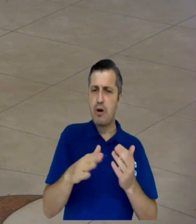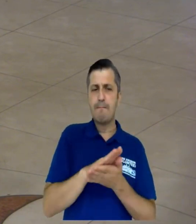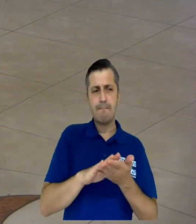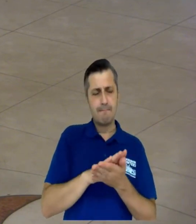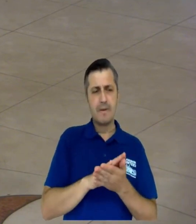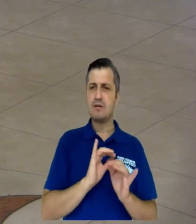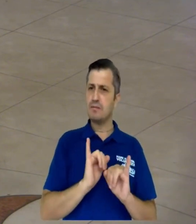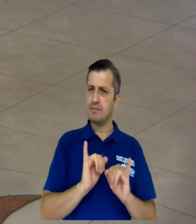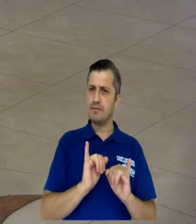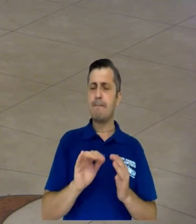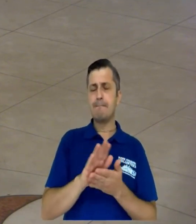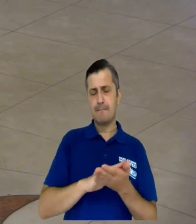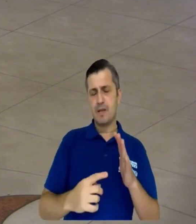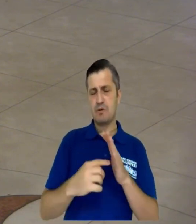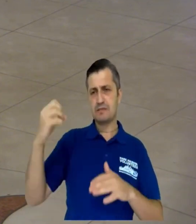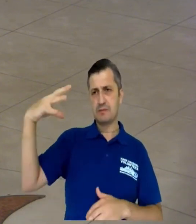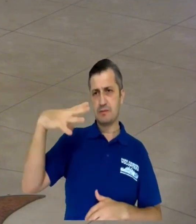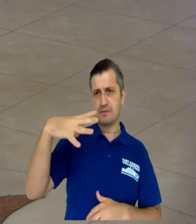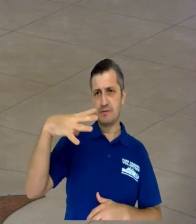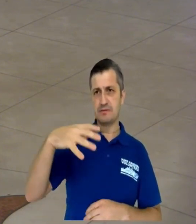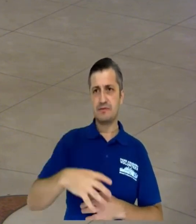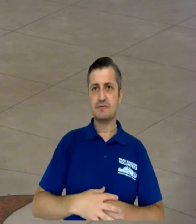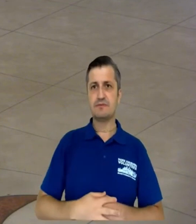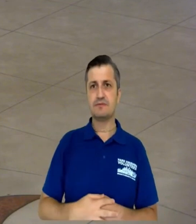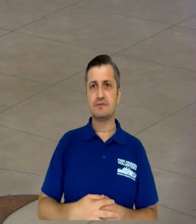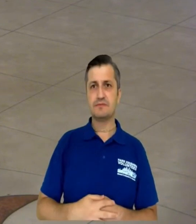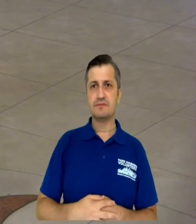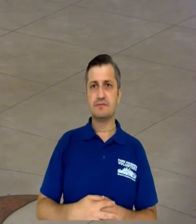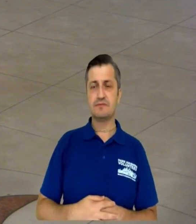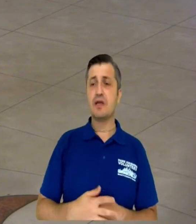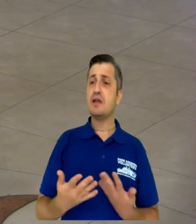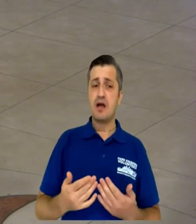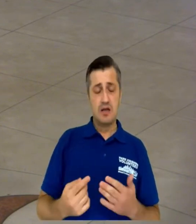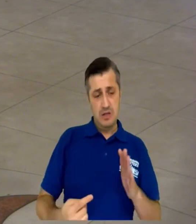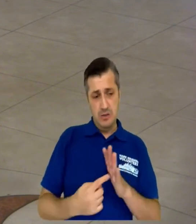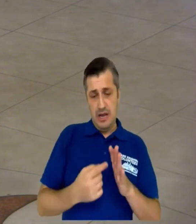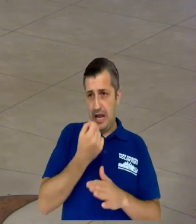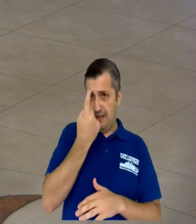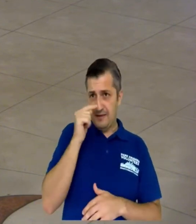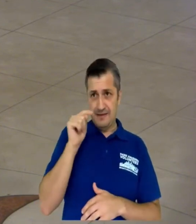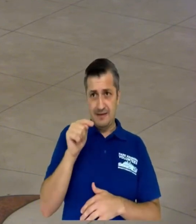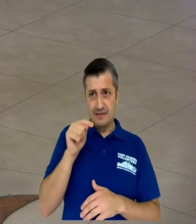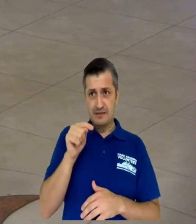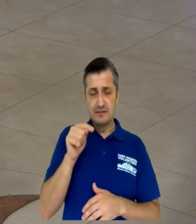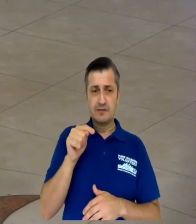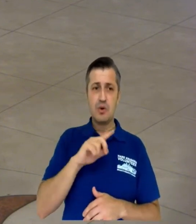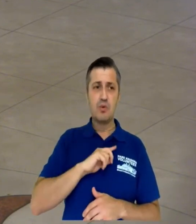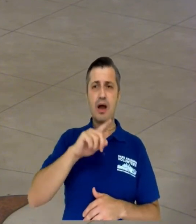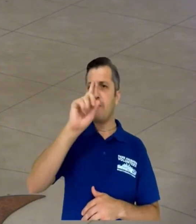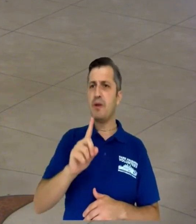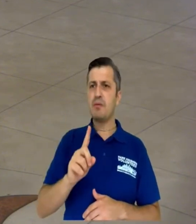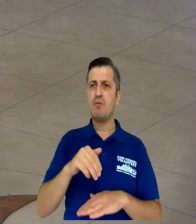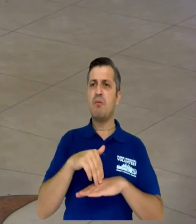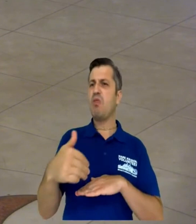place. Yeah? They're taking everything for granted. So the majority of the people we see, they'll say,